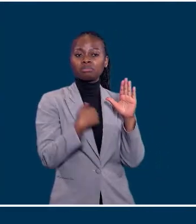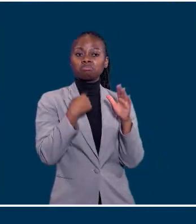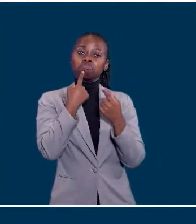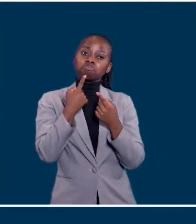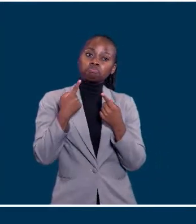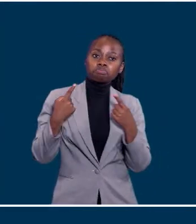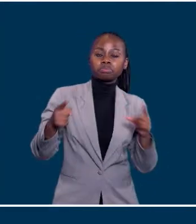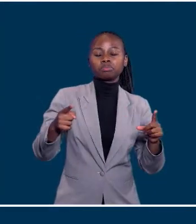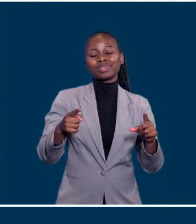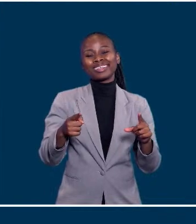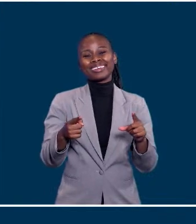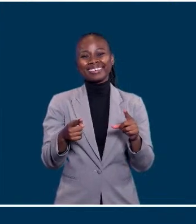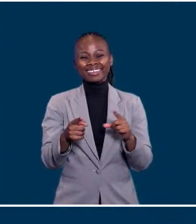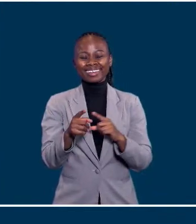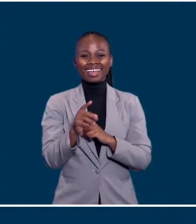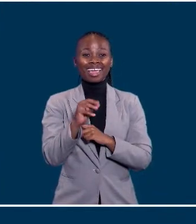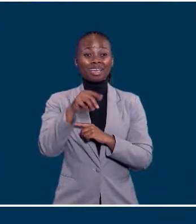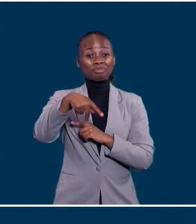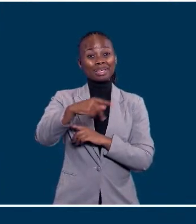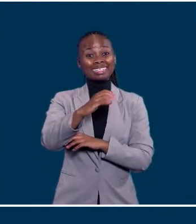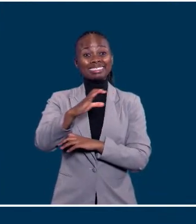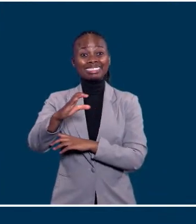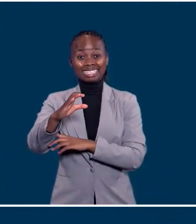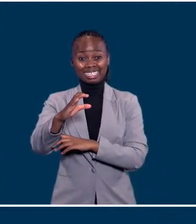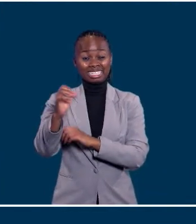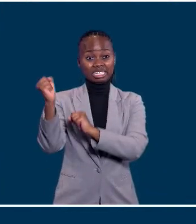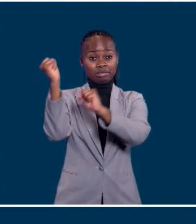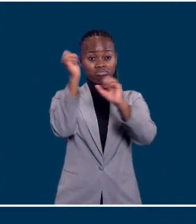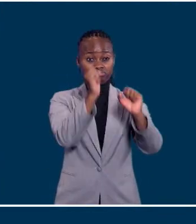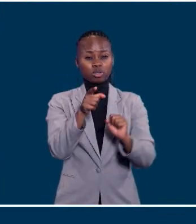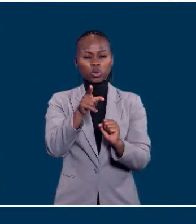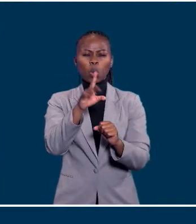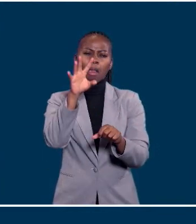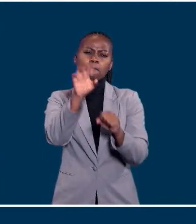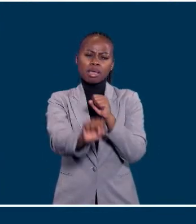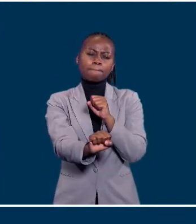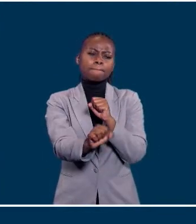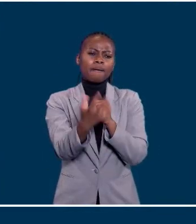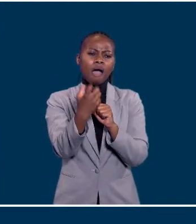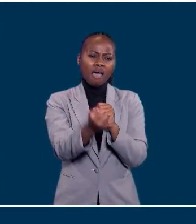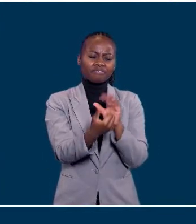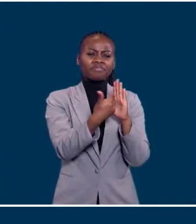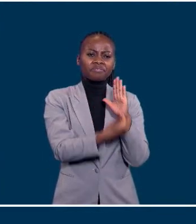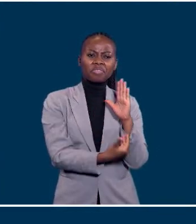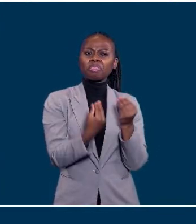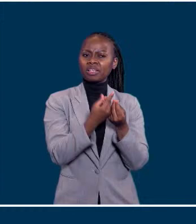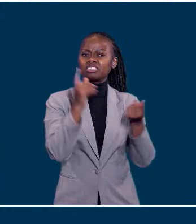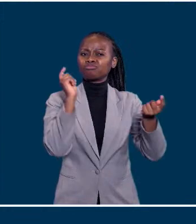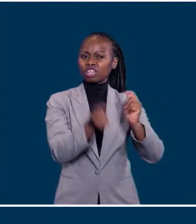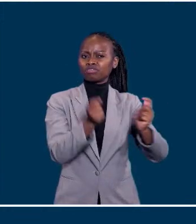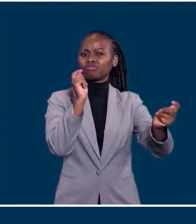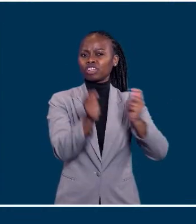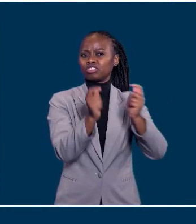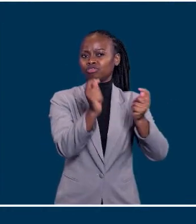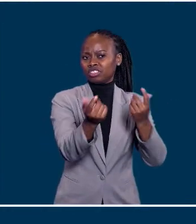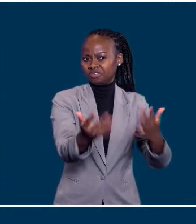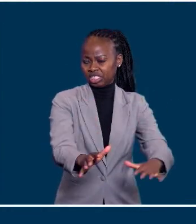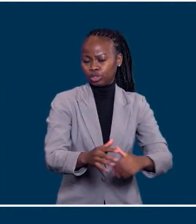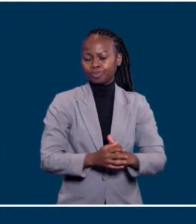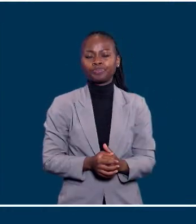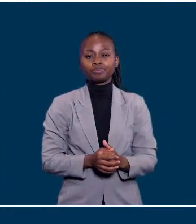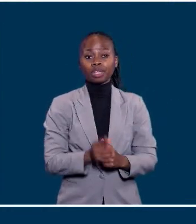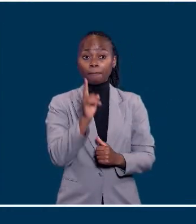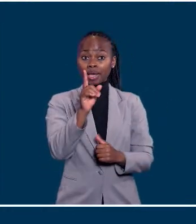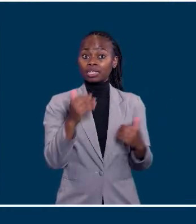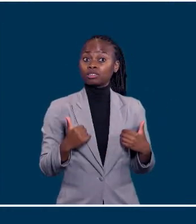statements in recent times. So let me move on to a few slides about the global economy and then to the domestic.